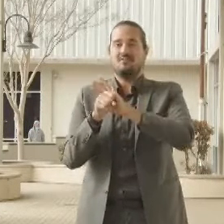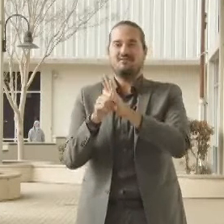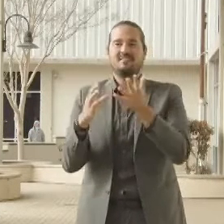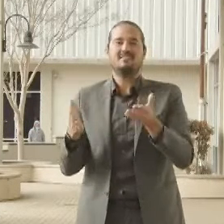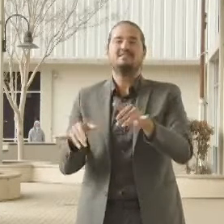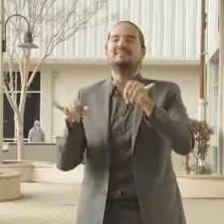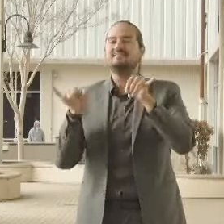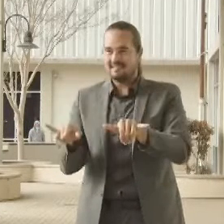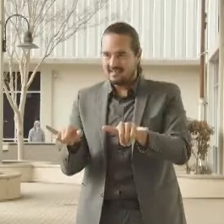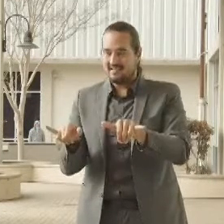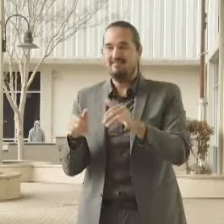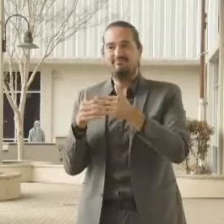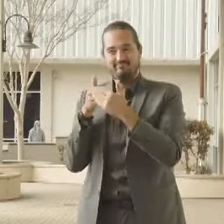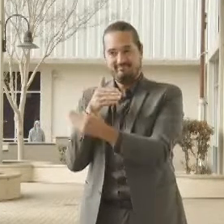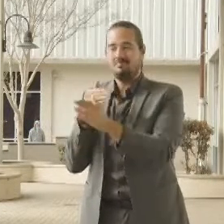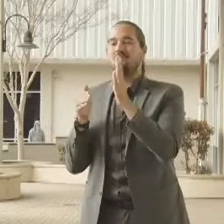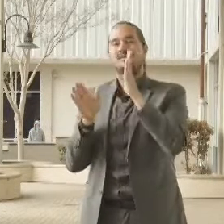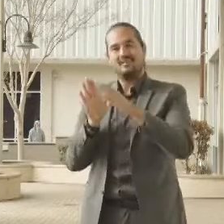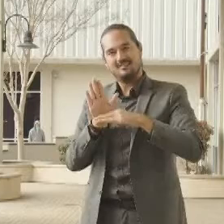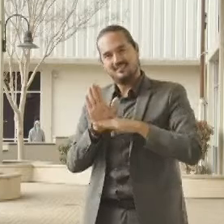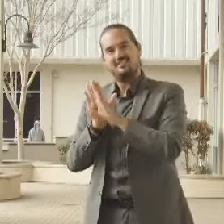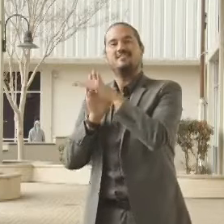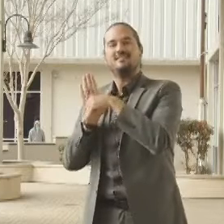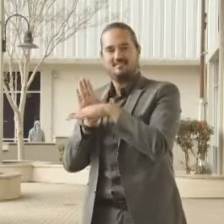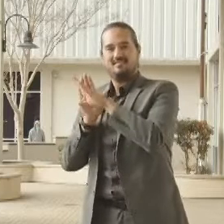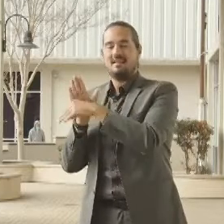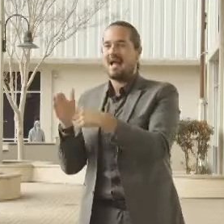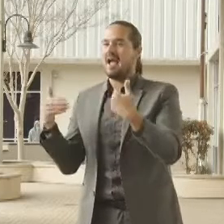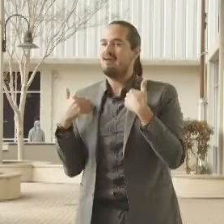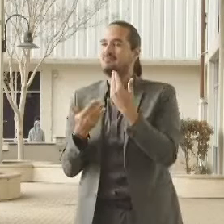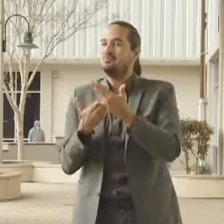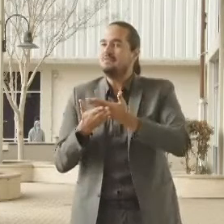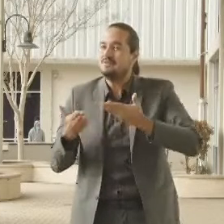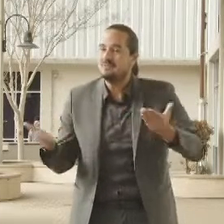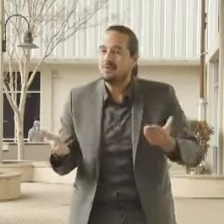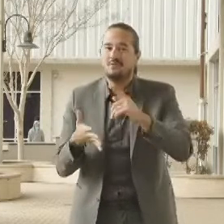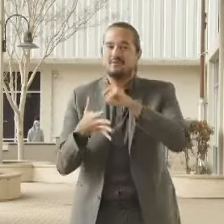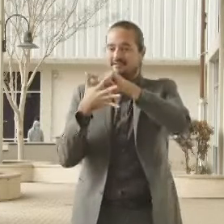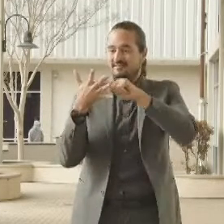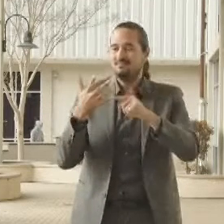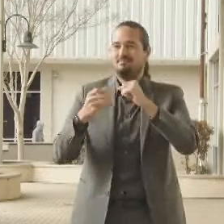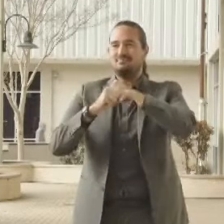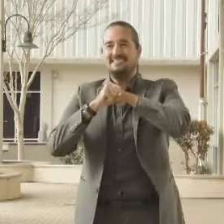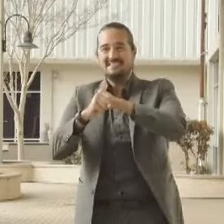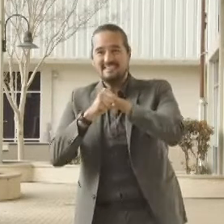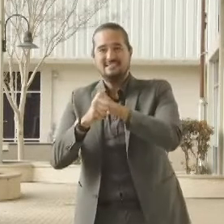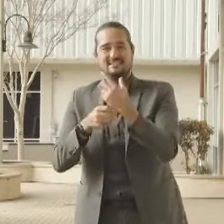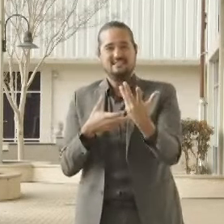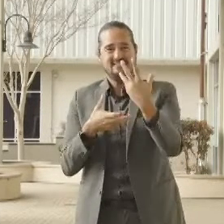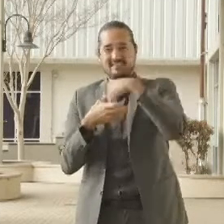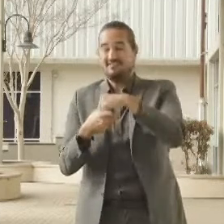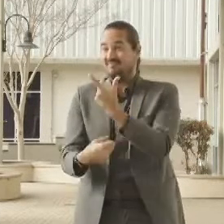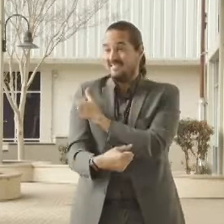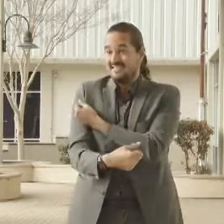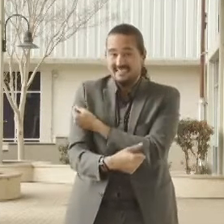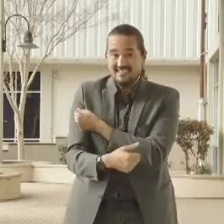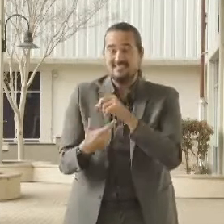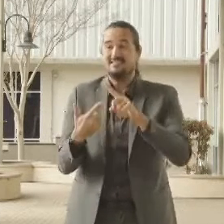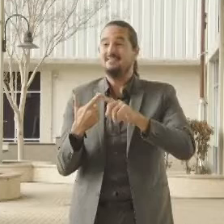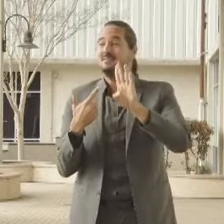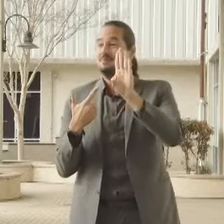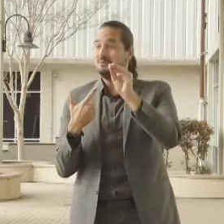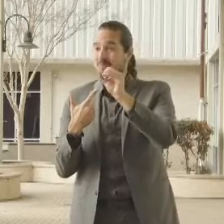But we have our layers of protection and we know what to do. We have vaccinations, we have boosters, we have